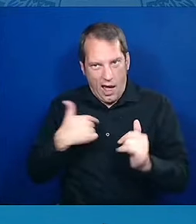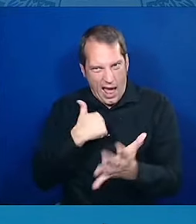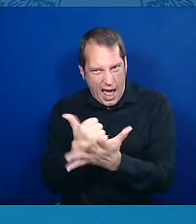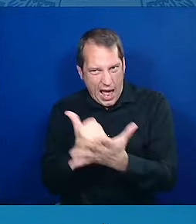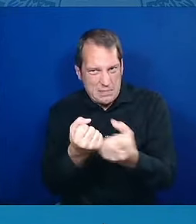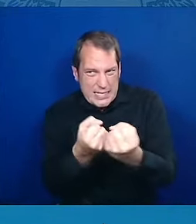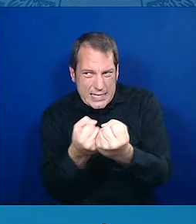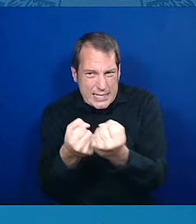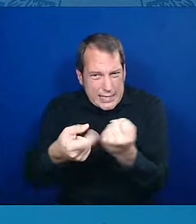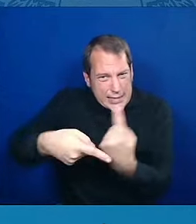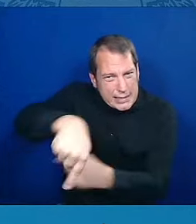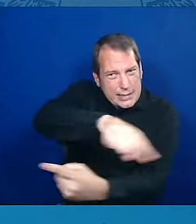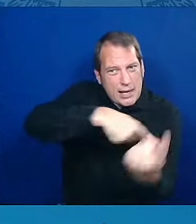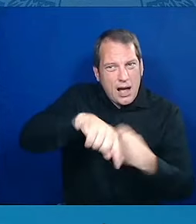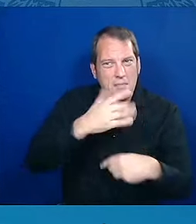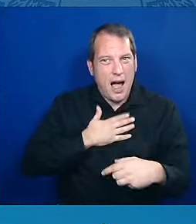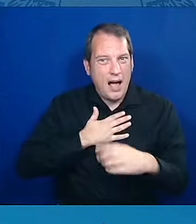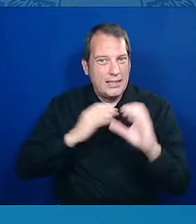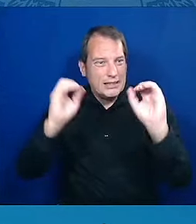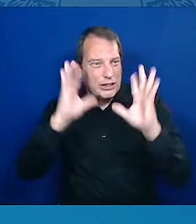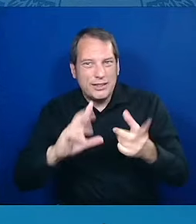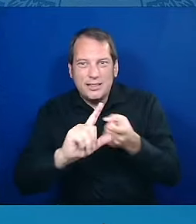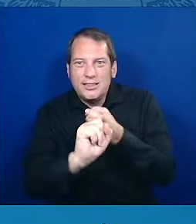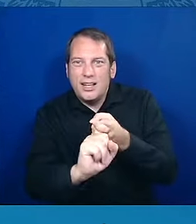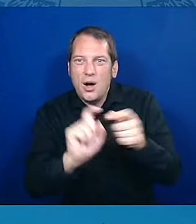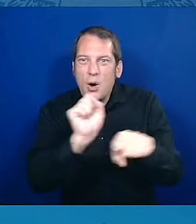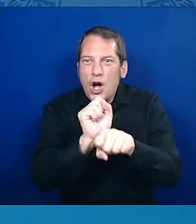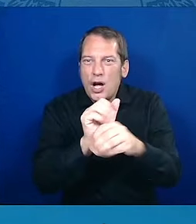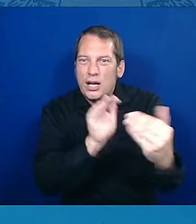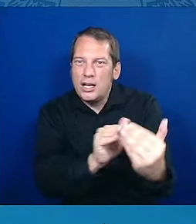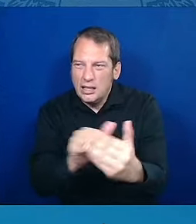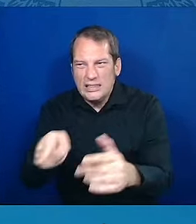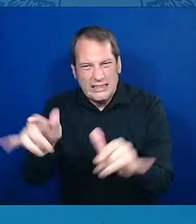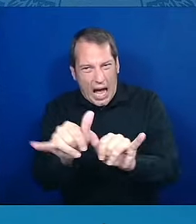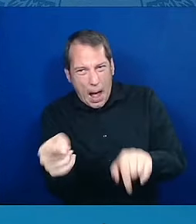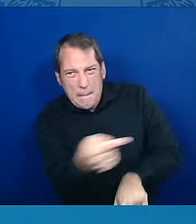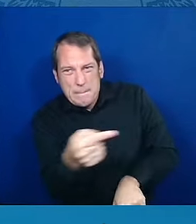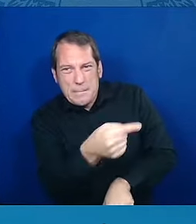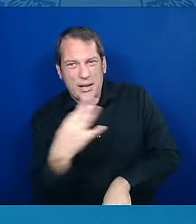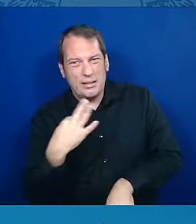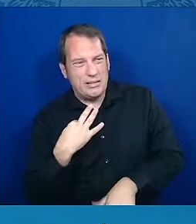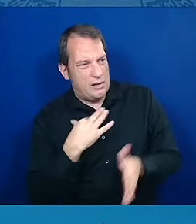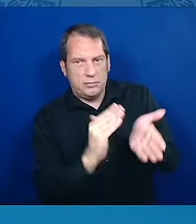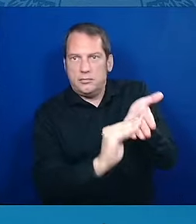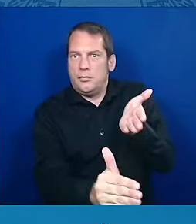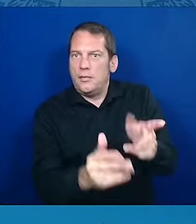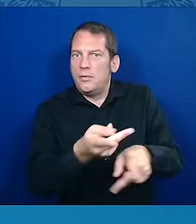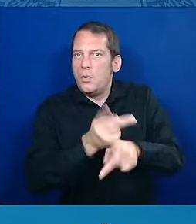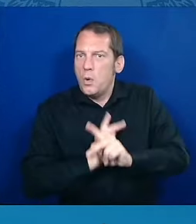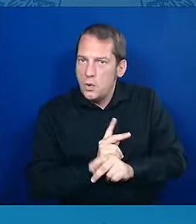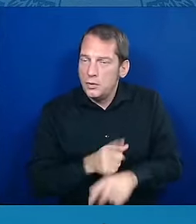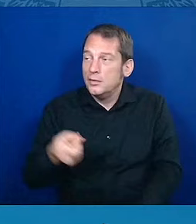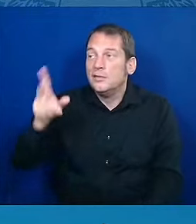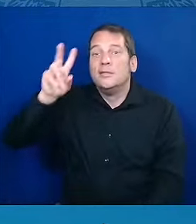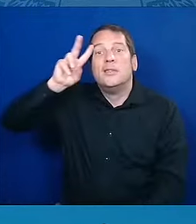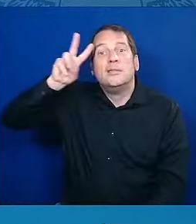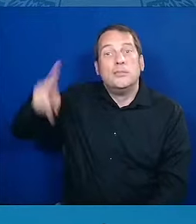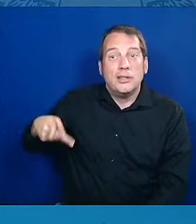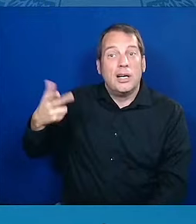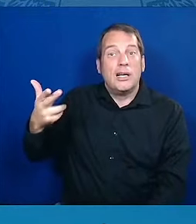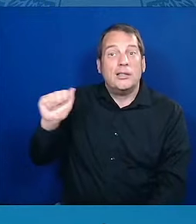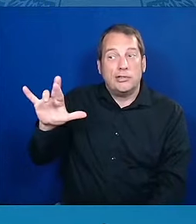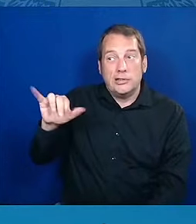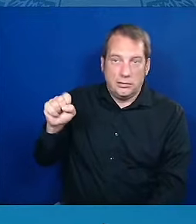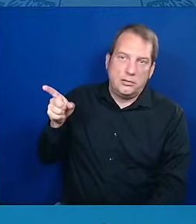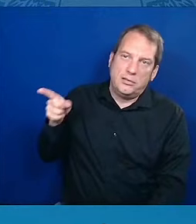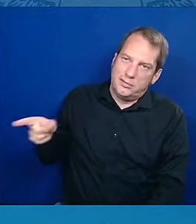deserve. Vice President Harris fights for us. And as president, she will fight for a